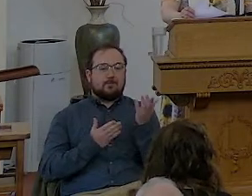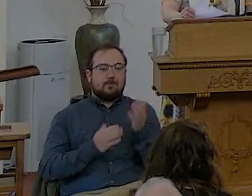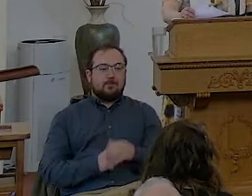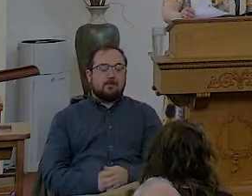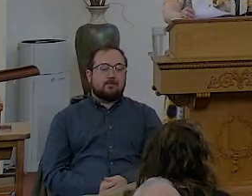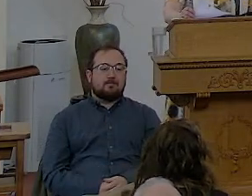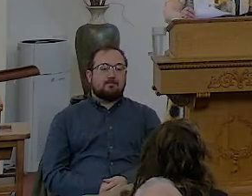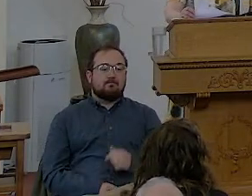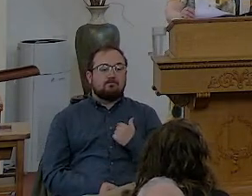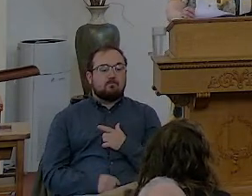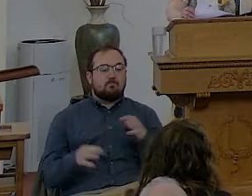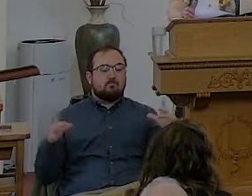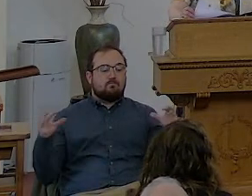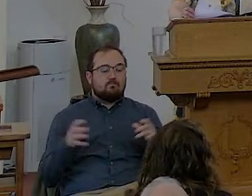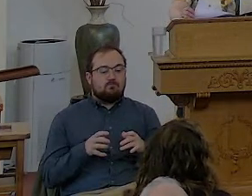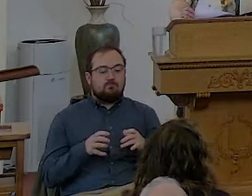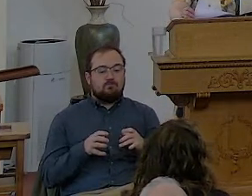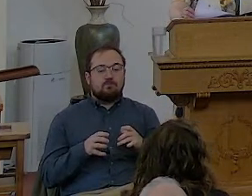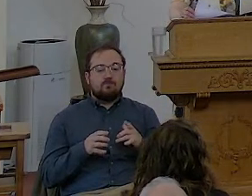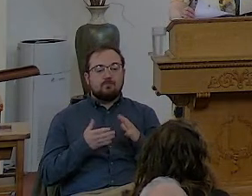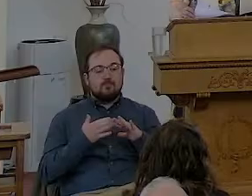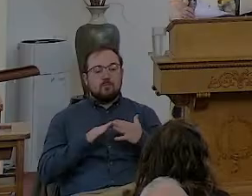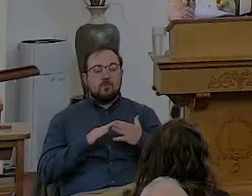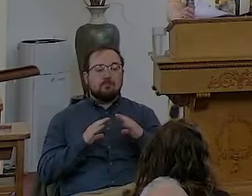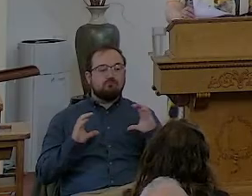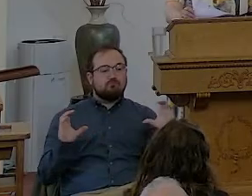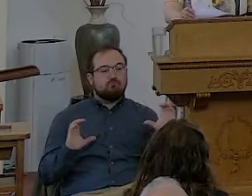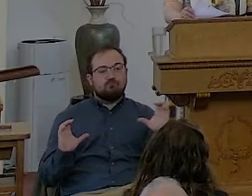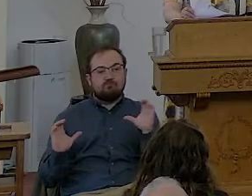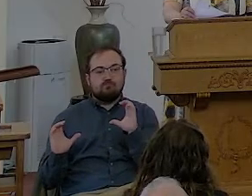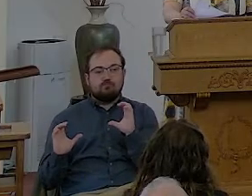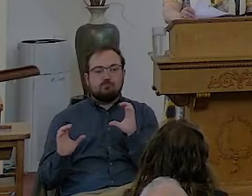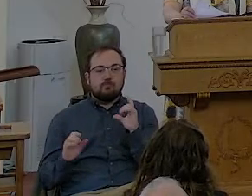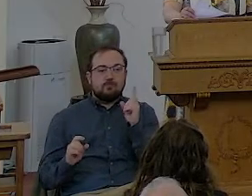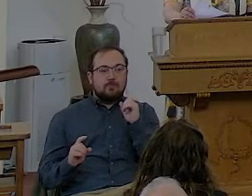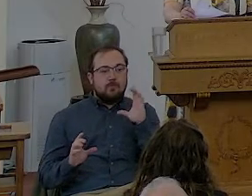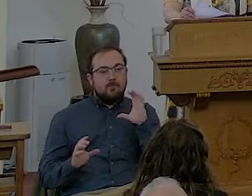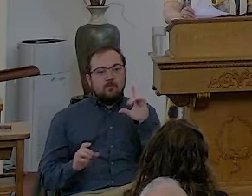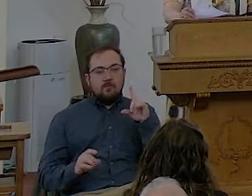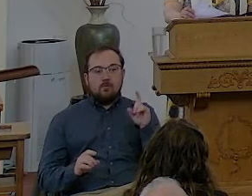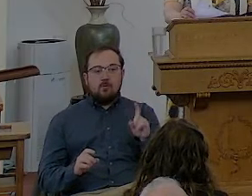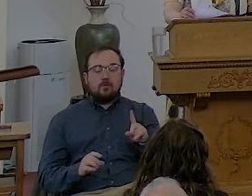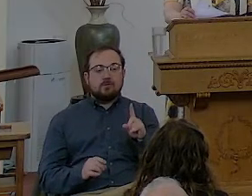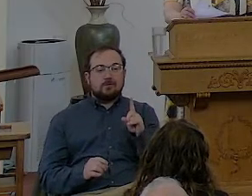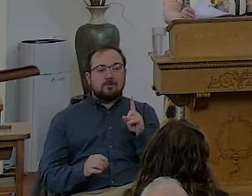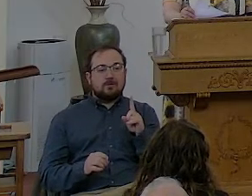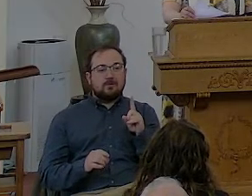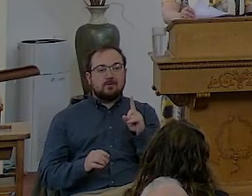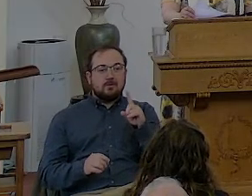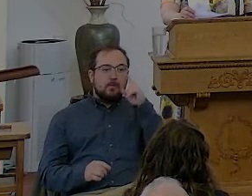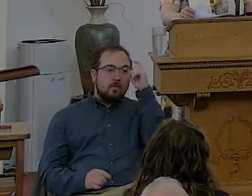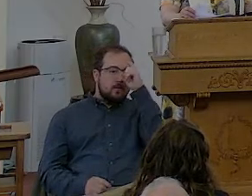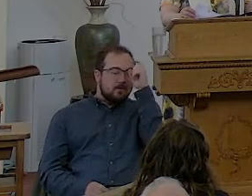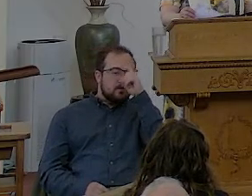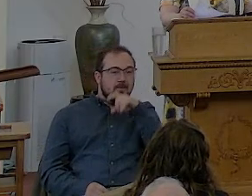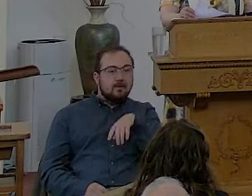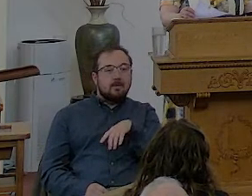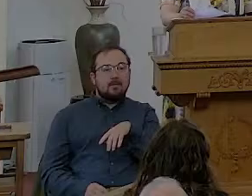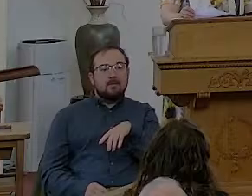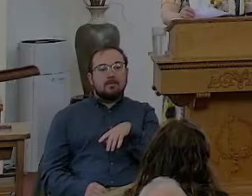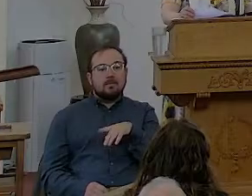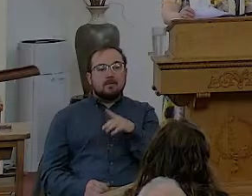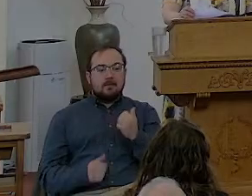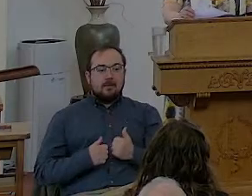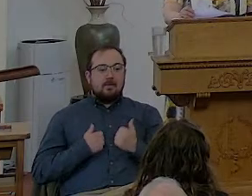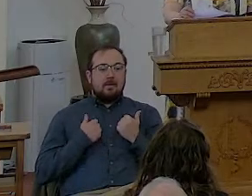We gather as a community of seekers, all of us carrying questions and searching for wisdom and inspiration to help us live lives